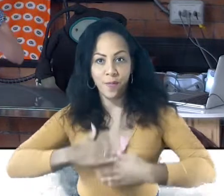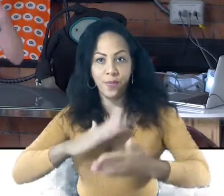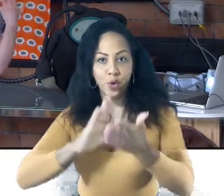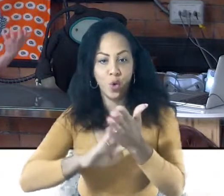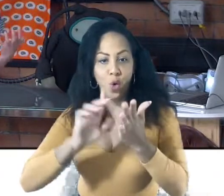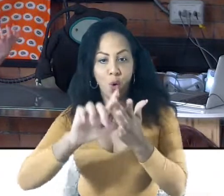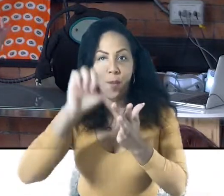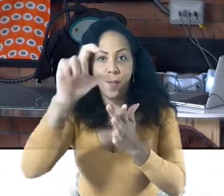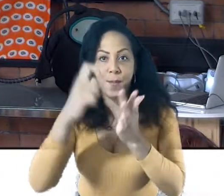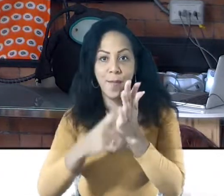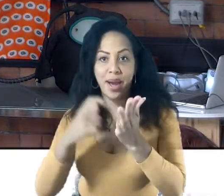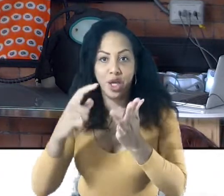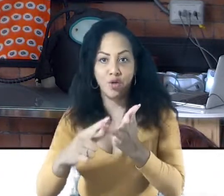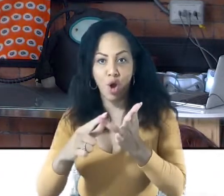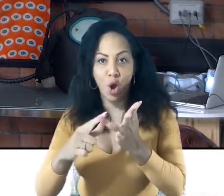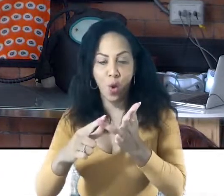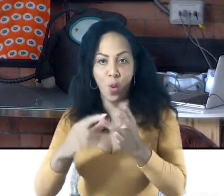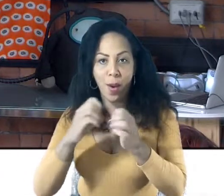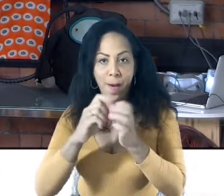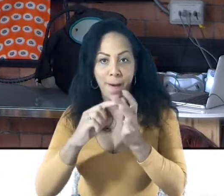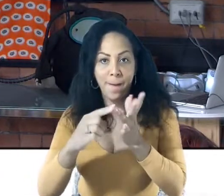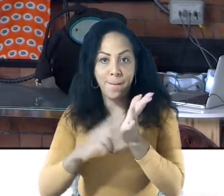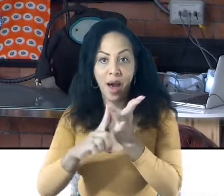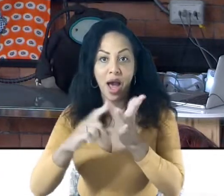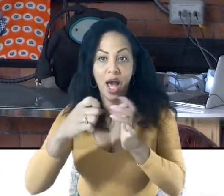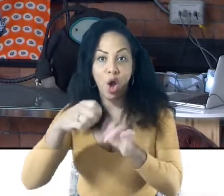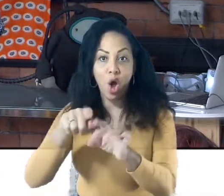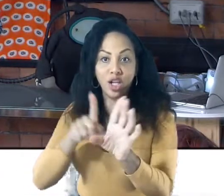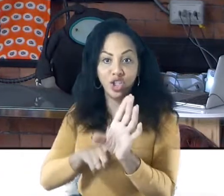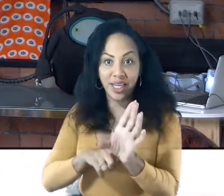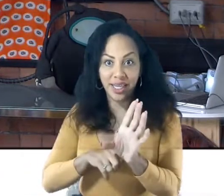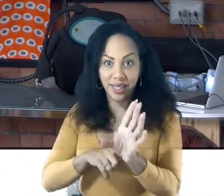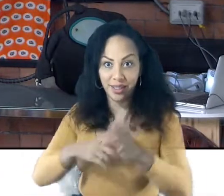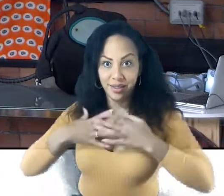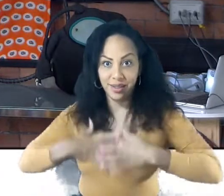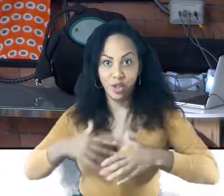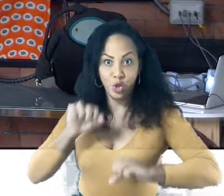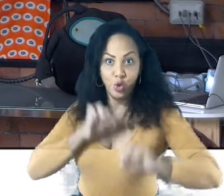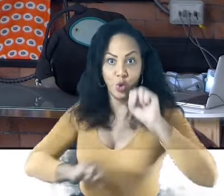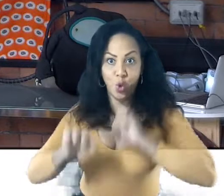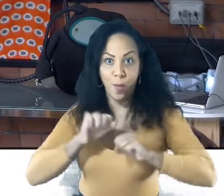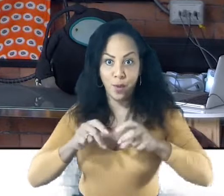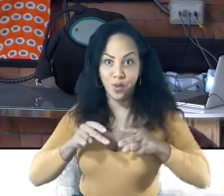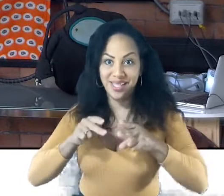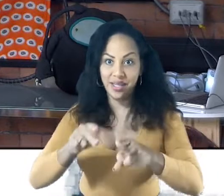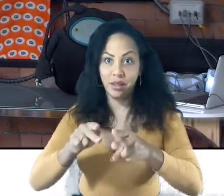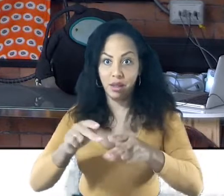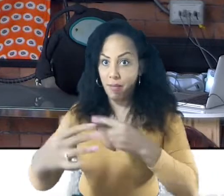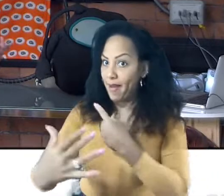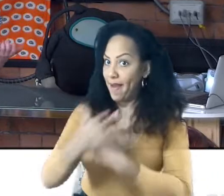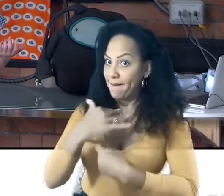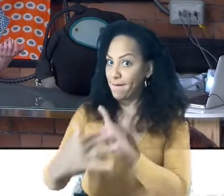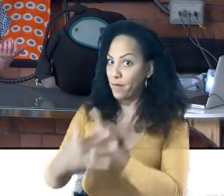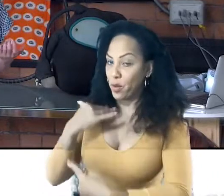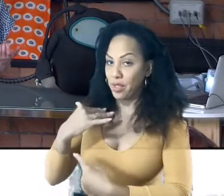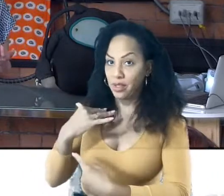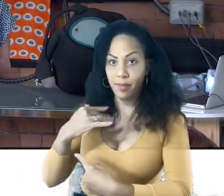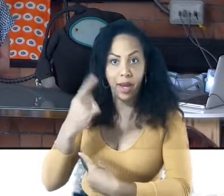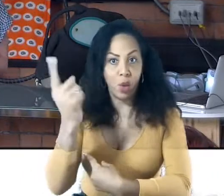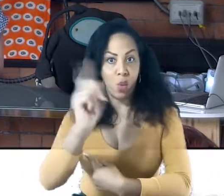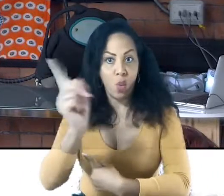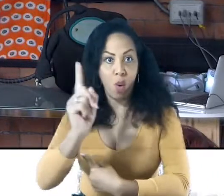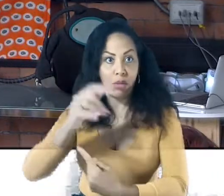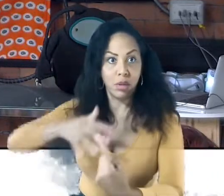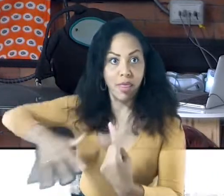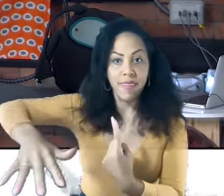microbiome, your immune system, it's all really affected by environment. You know, constantly our bodies are in conversation with where